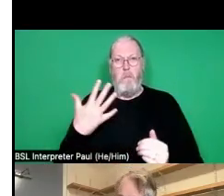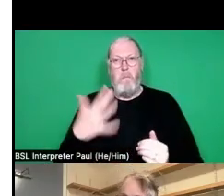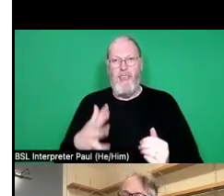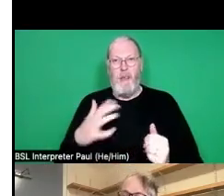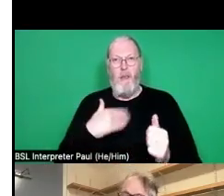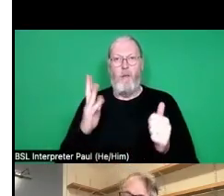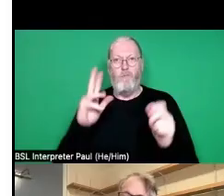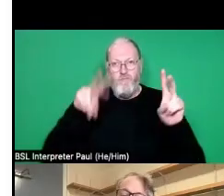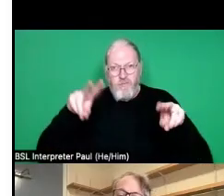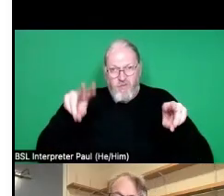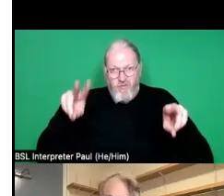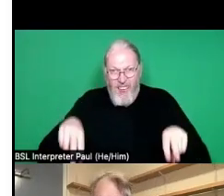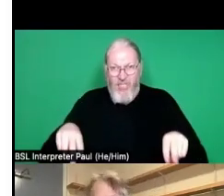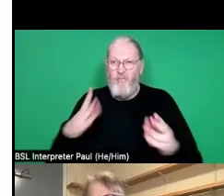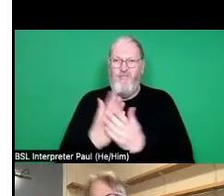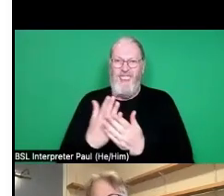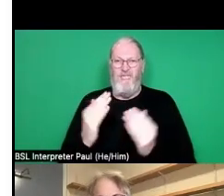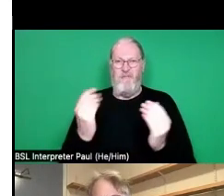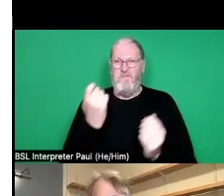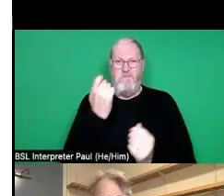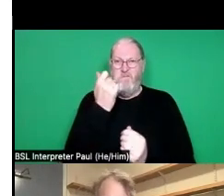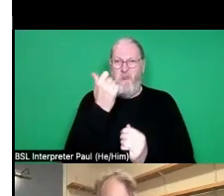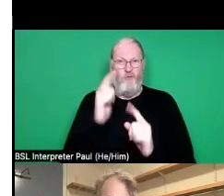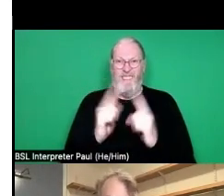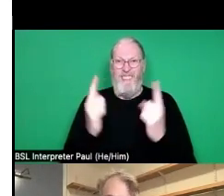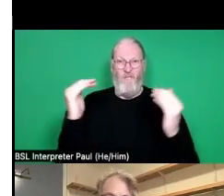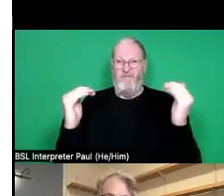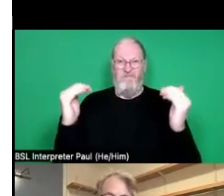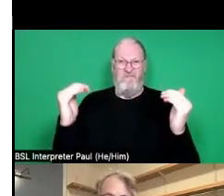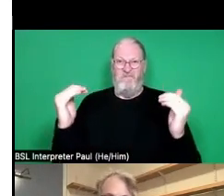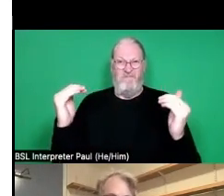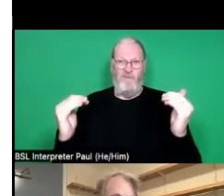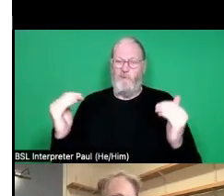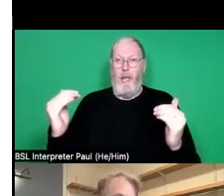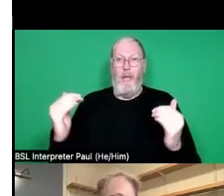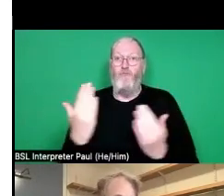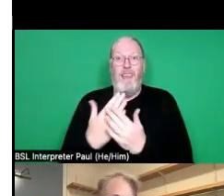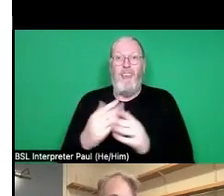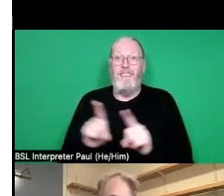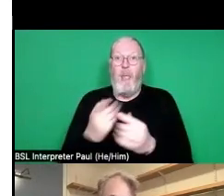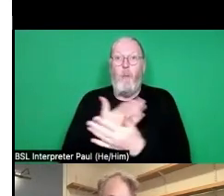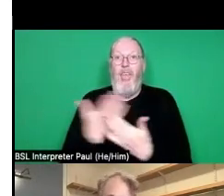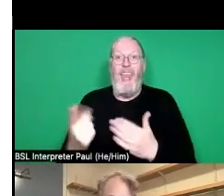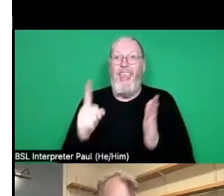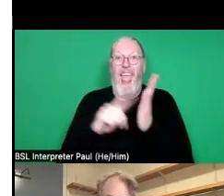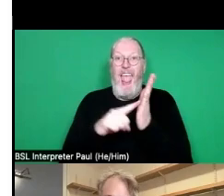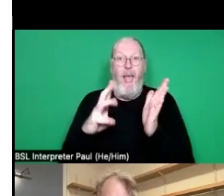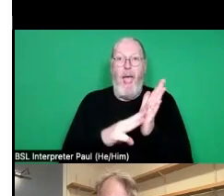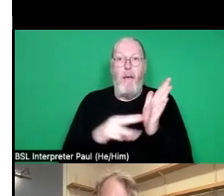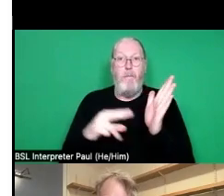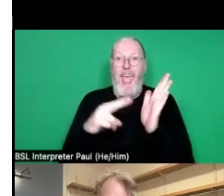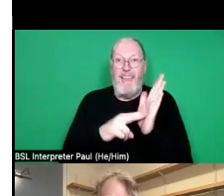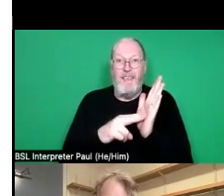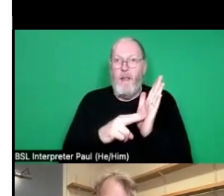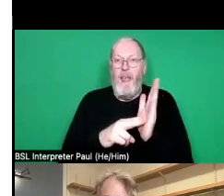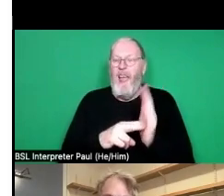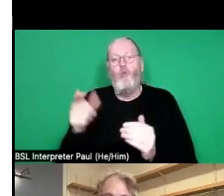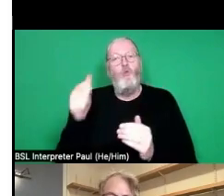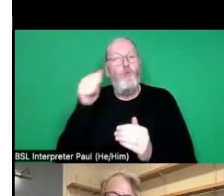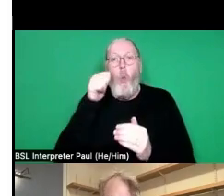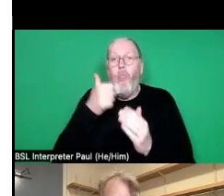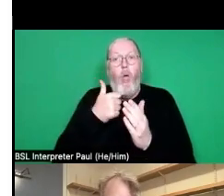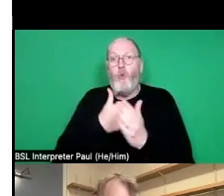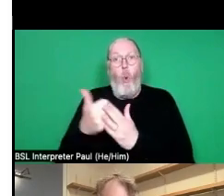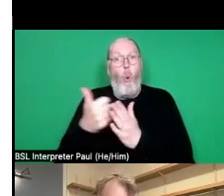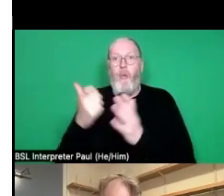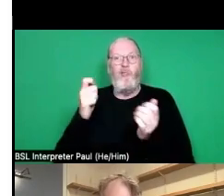great difference. And as always with any kind of LLM, which is always a changing and shifting landscape, you've got to